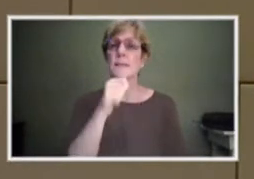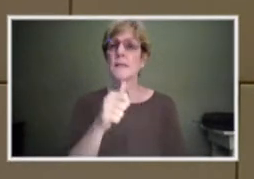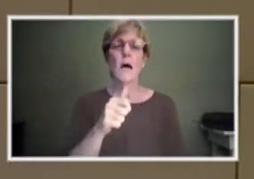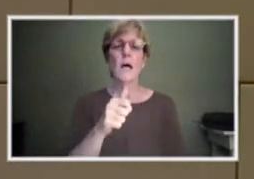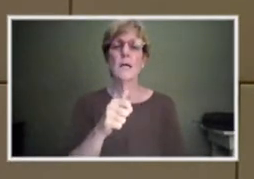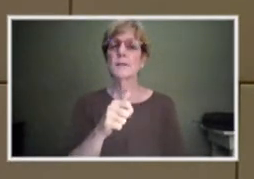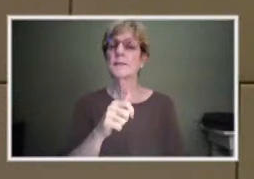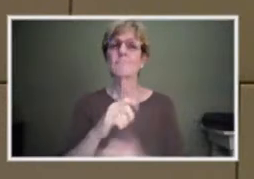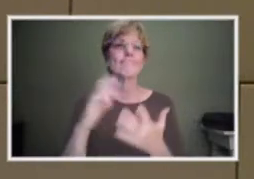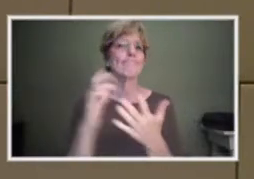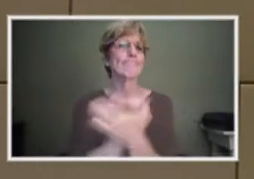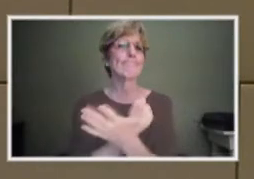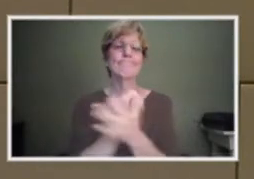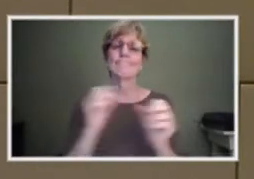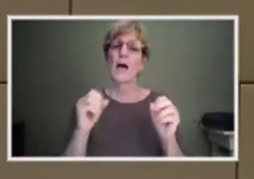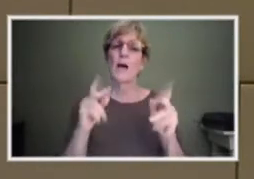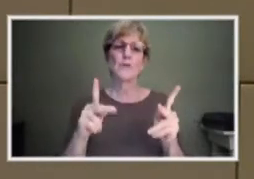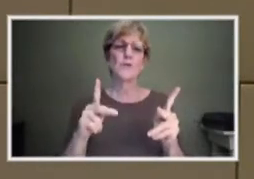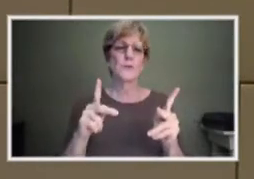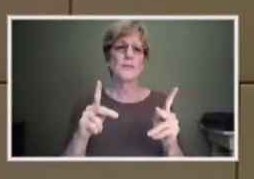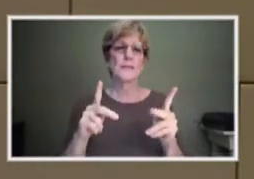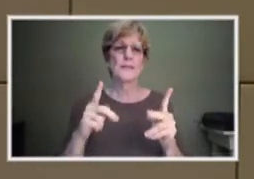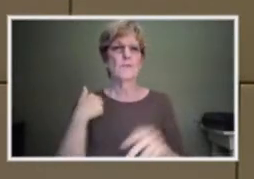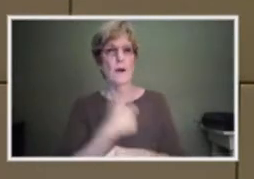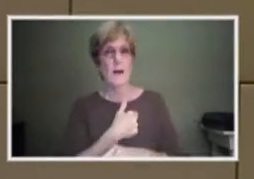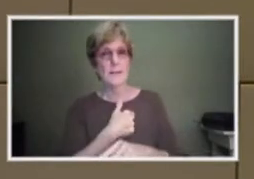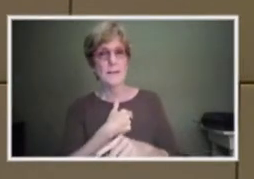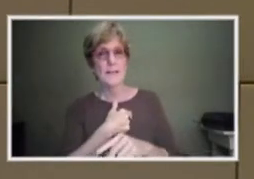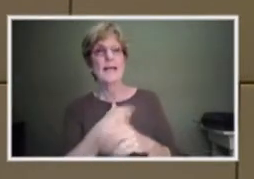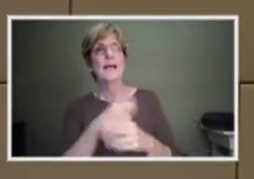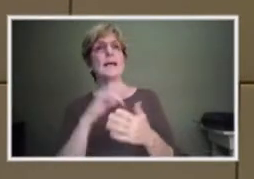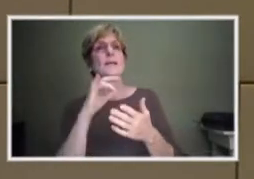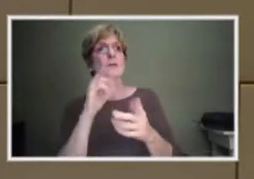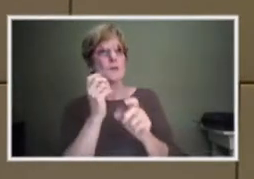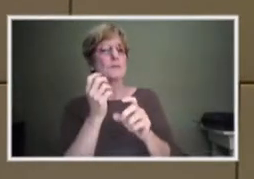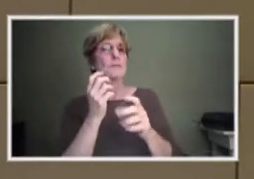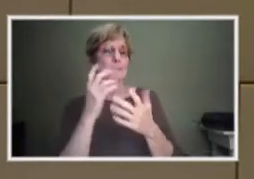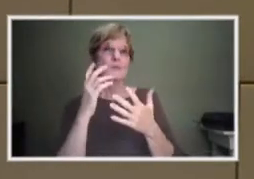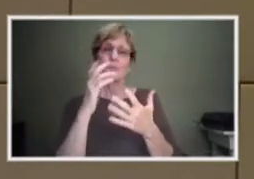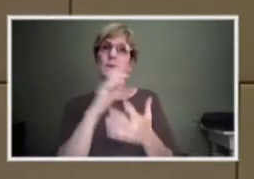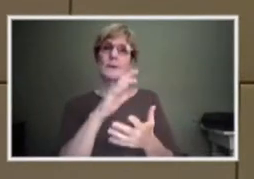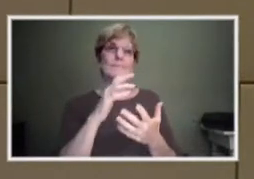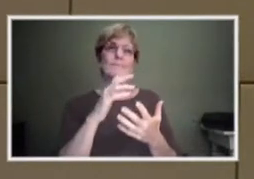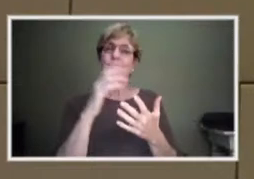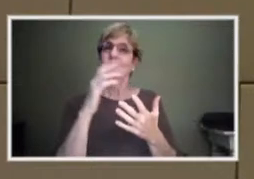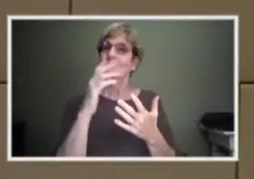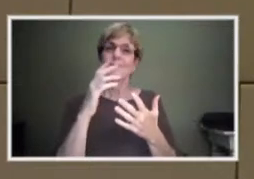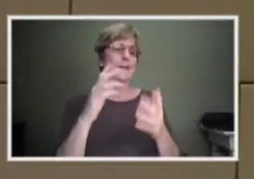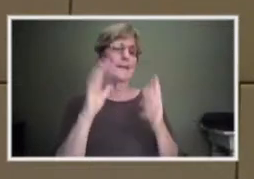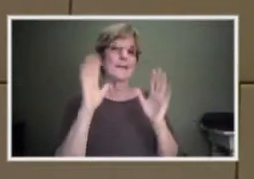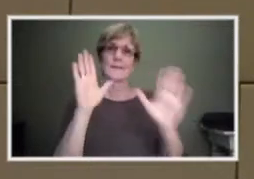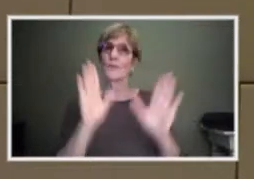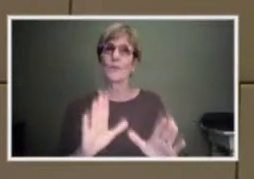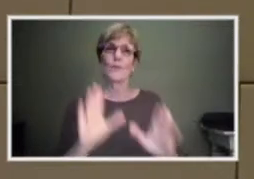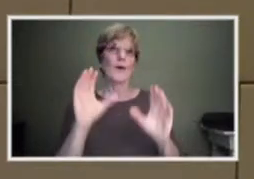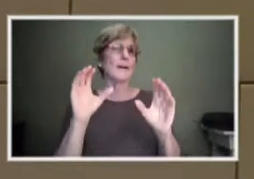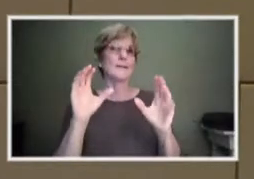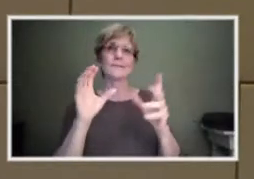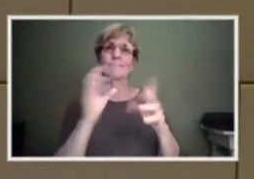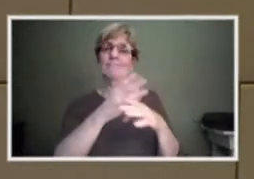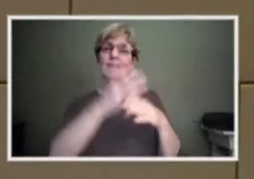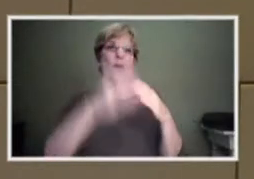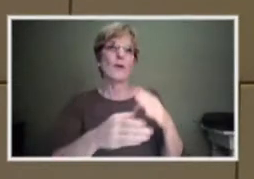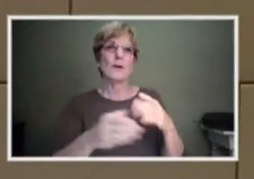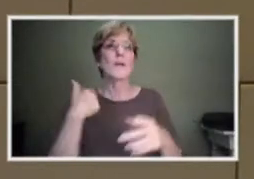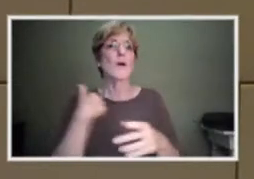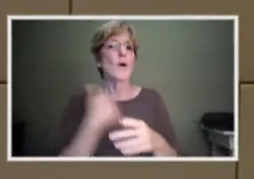an opportunity on our side to maximize the outcome of this. And we had small group discussions. I